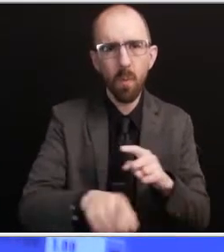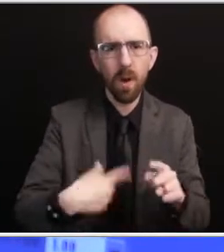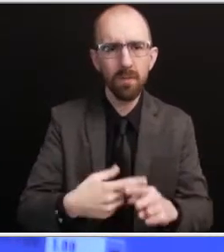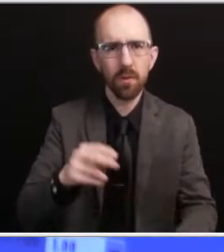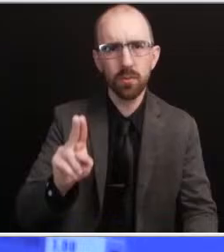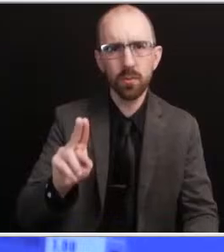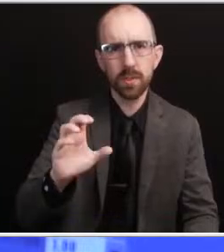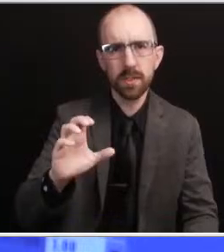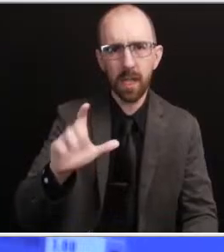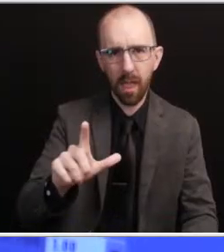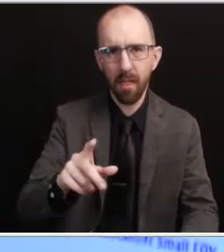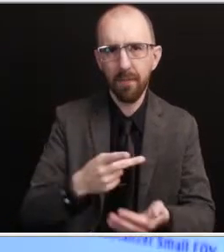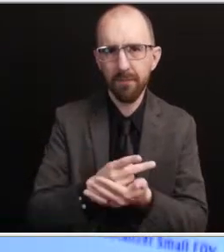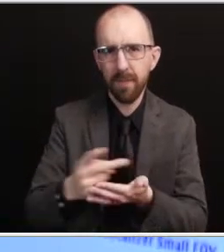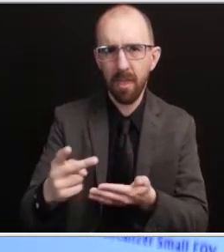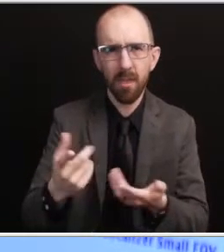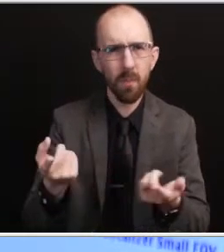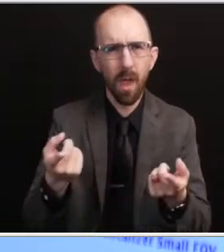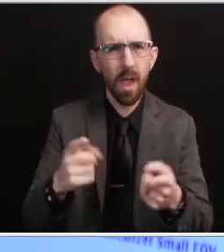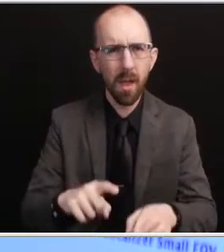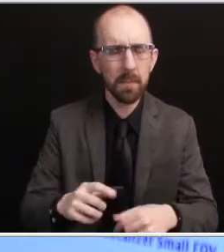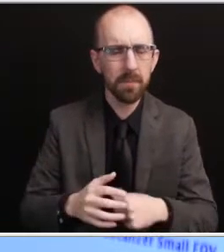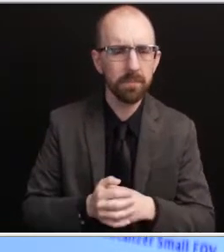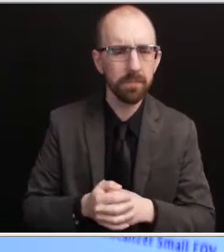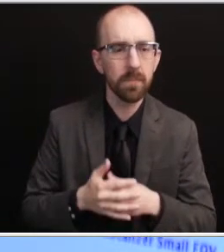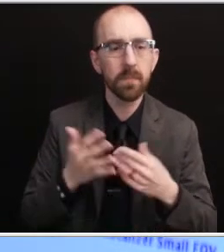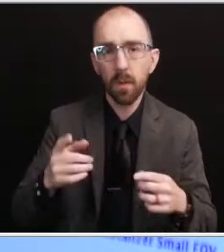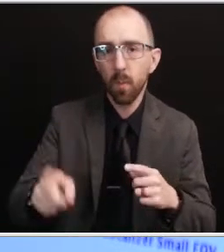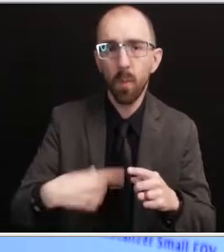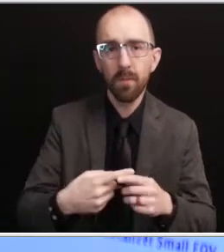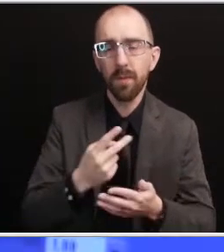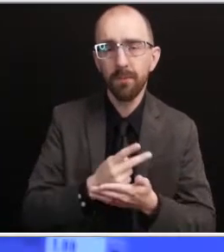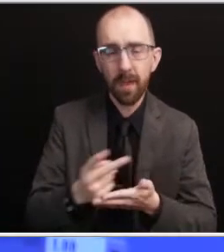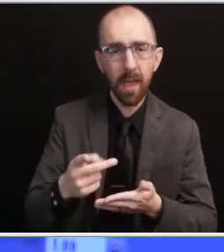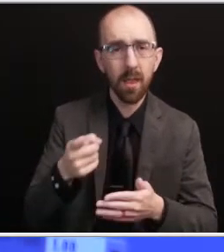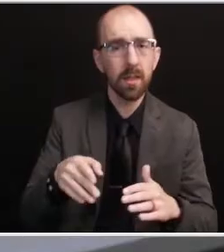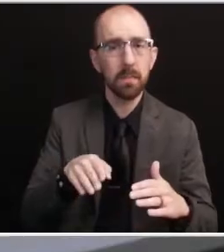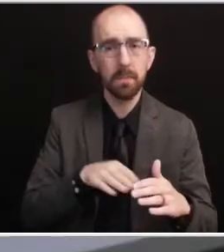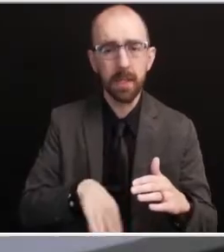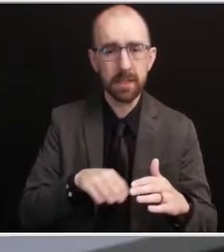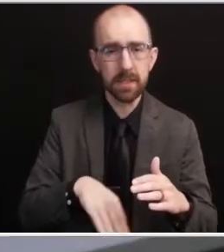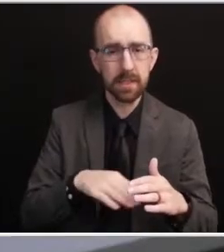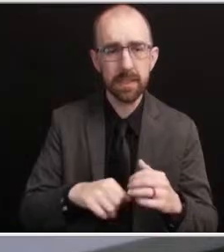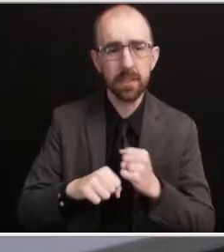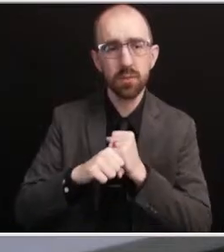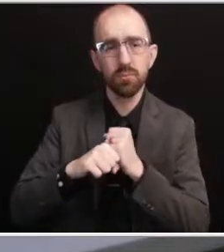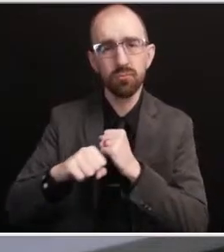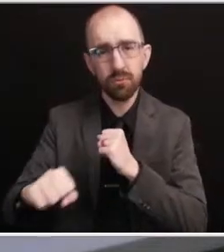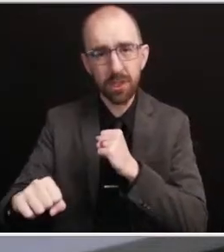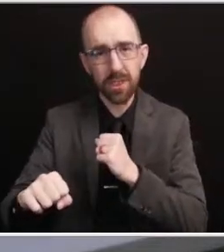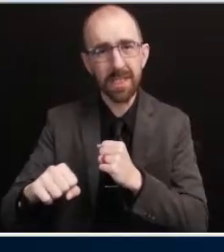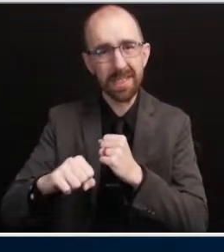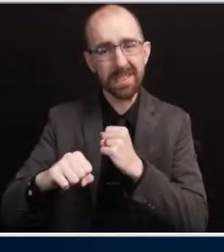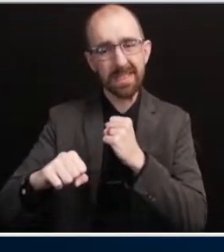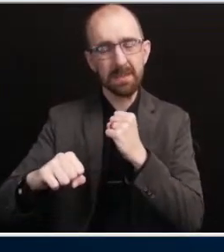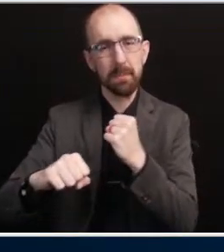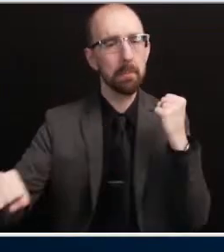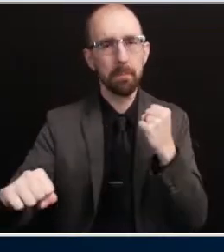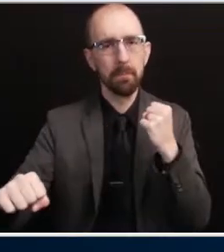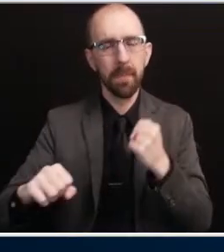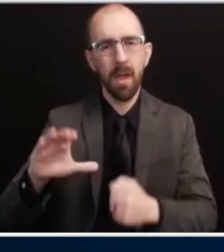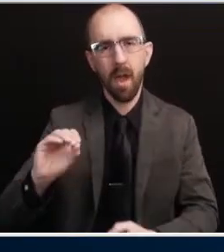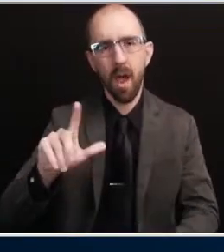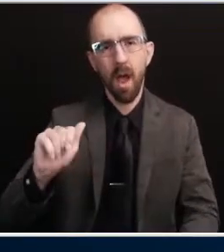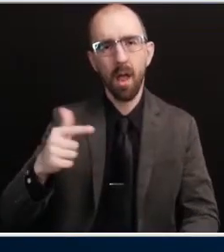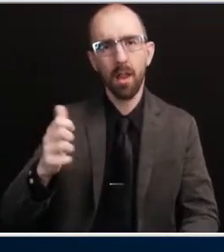ligament fails? Well, when it fails, it's basically stretching to failure. It's the collagen.